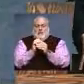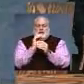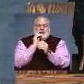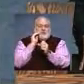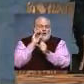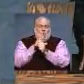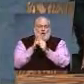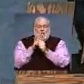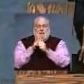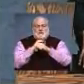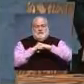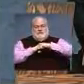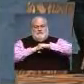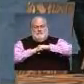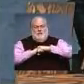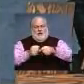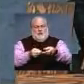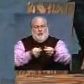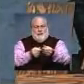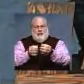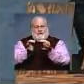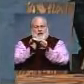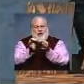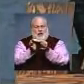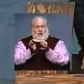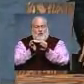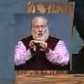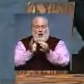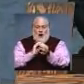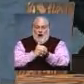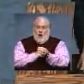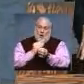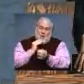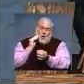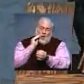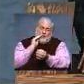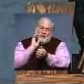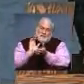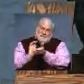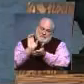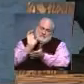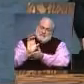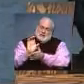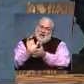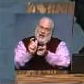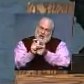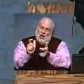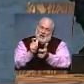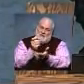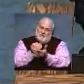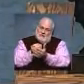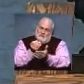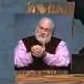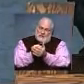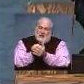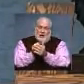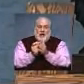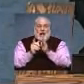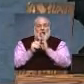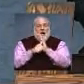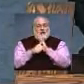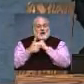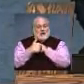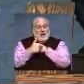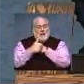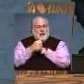protect property values. So we have a big investment in our homes. And what happens with big complexes is that over time, they rot, they deteriorate,